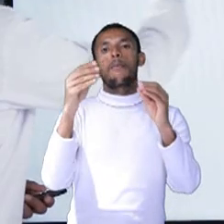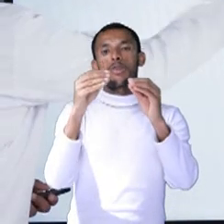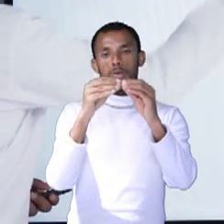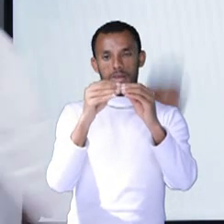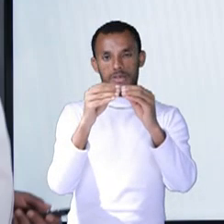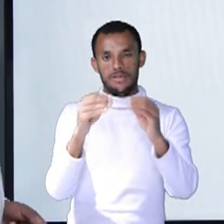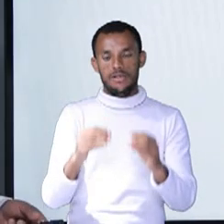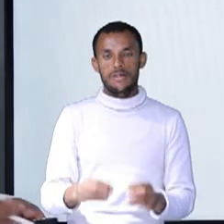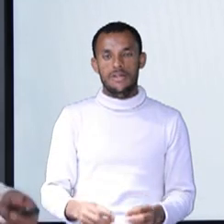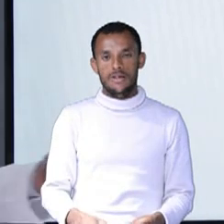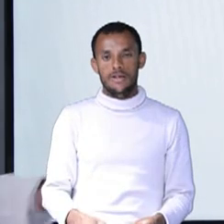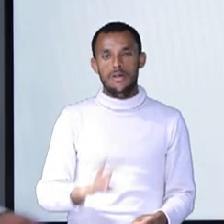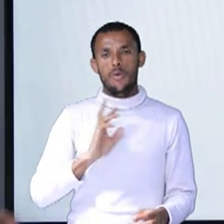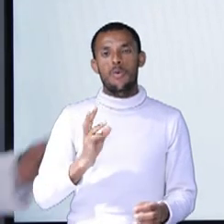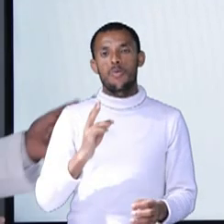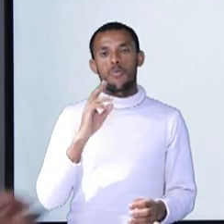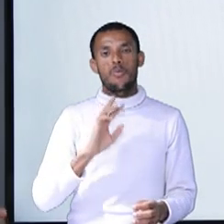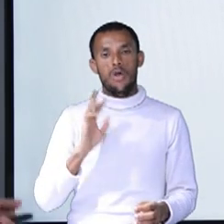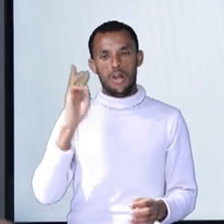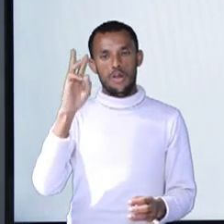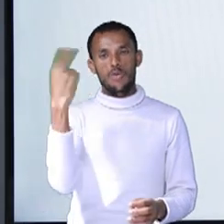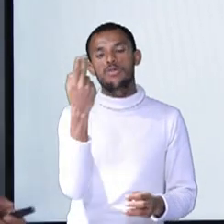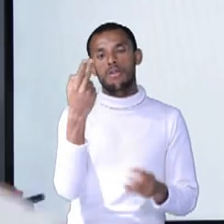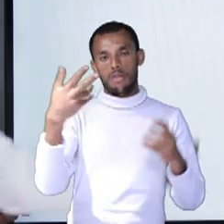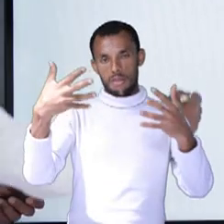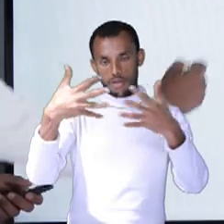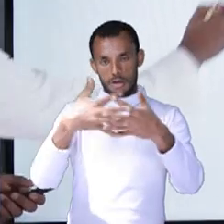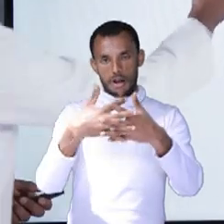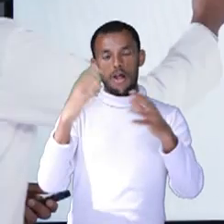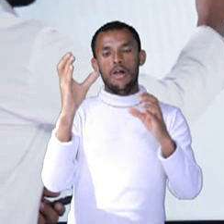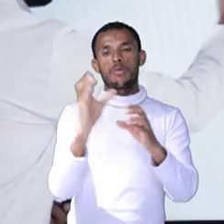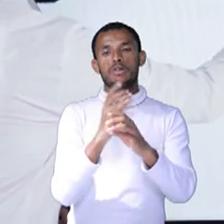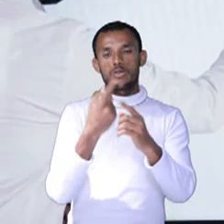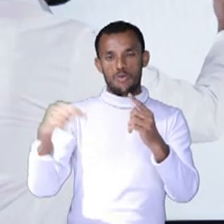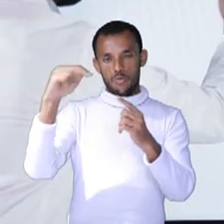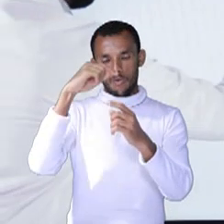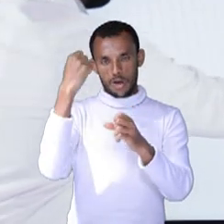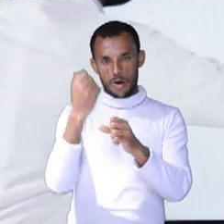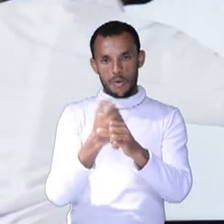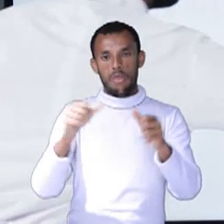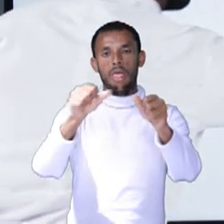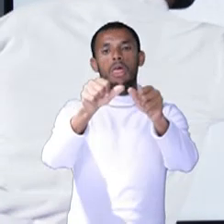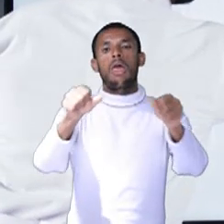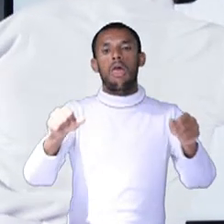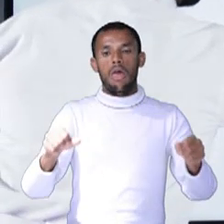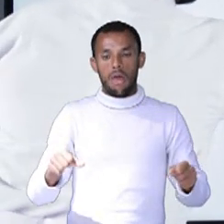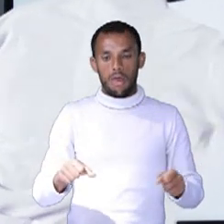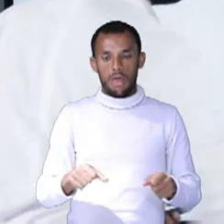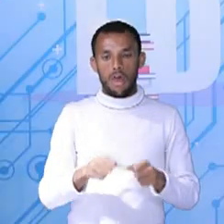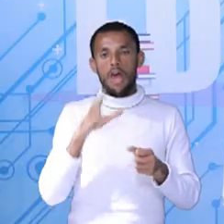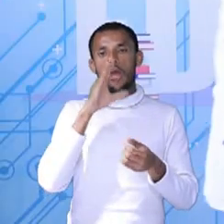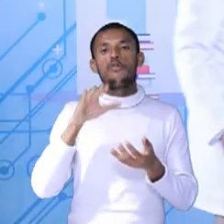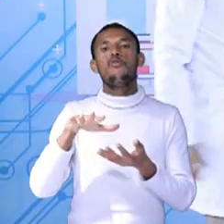In mathematics, we'll use integral calculus to calculate area and